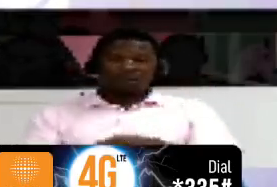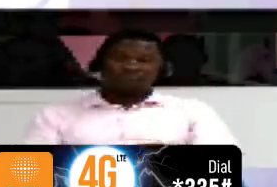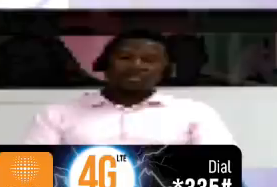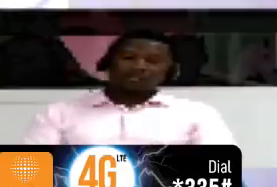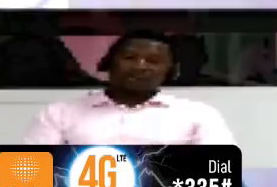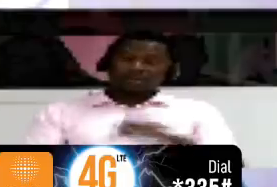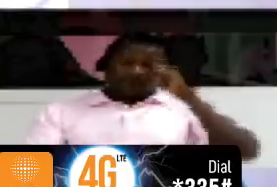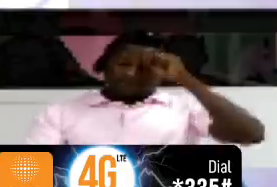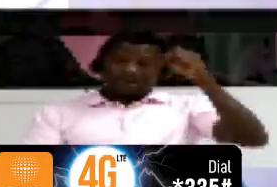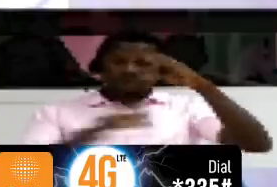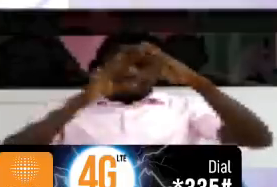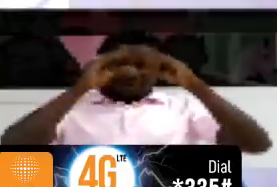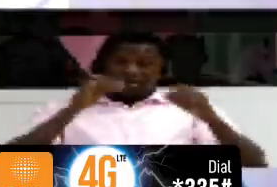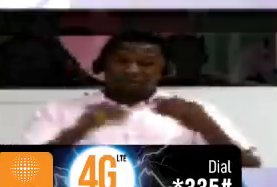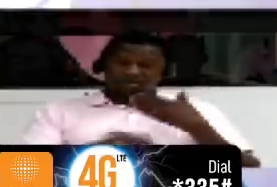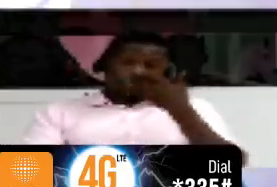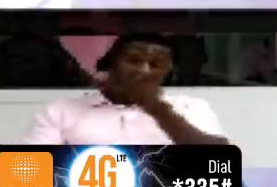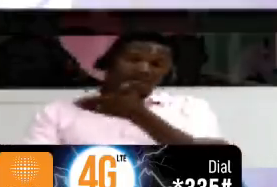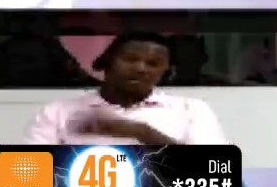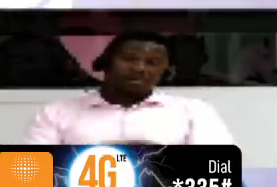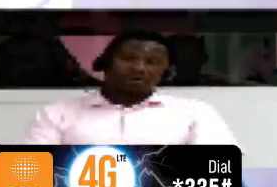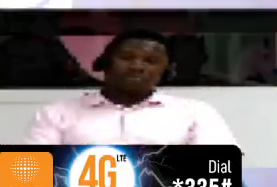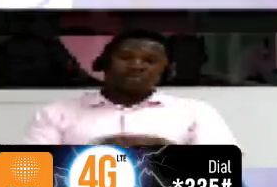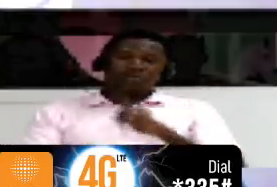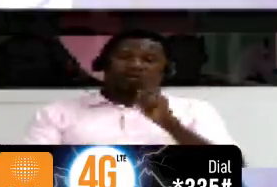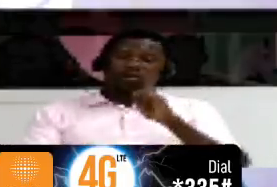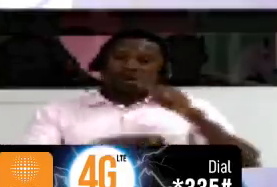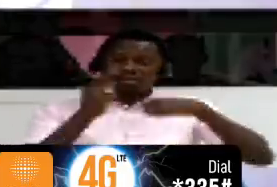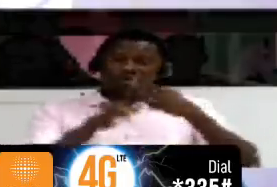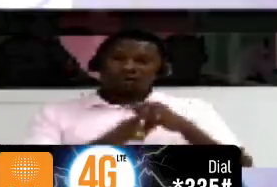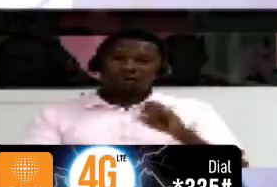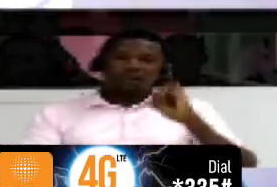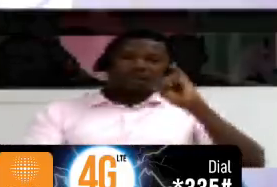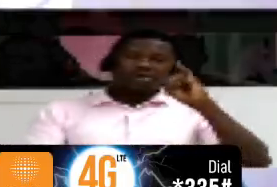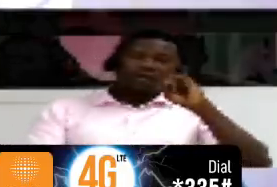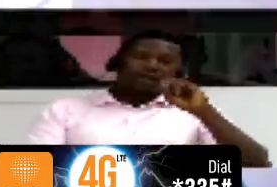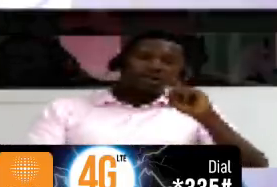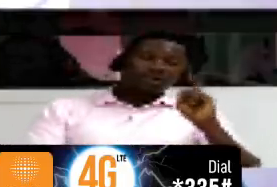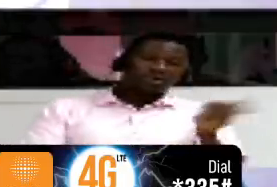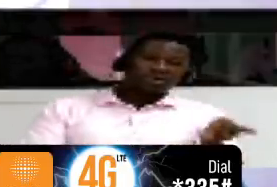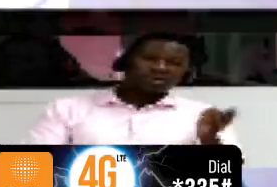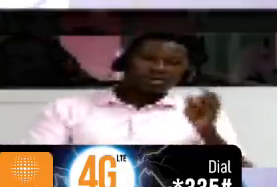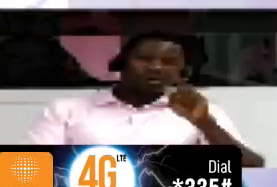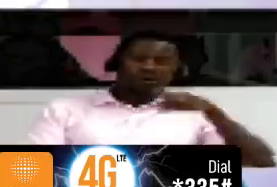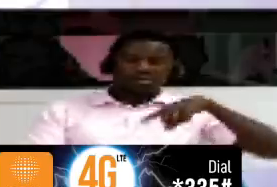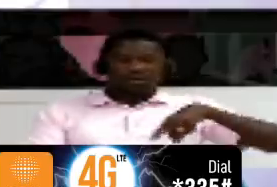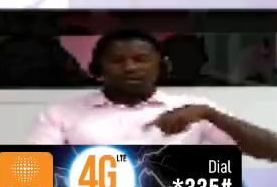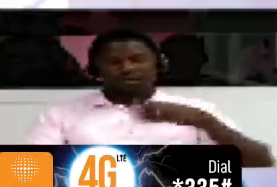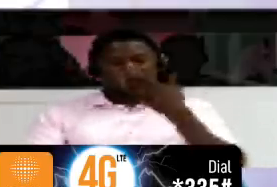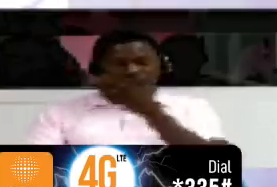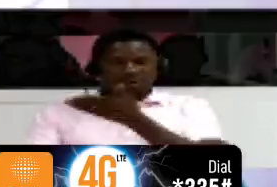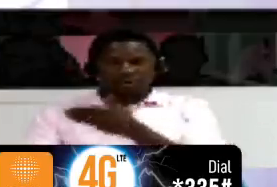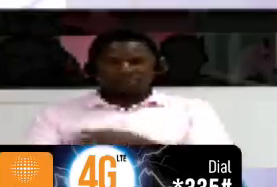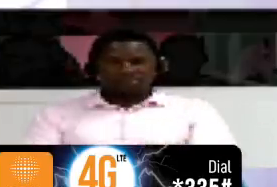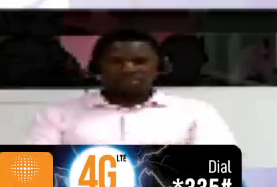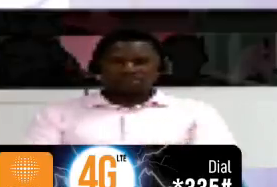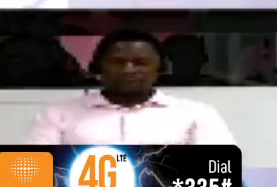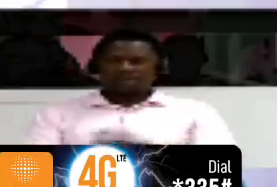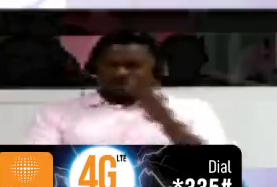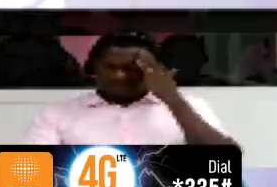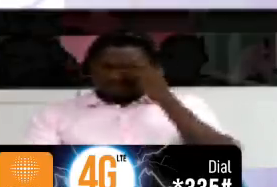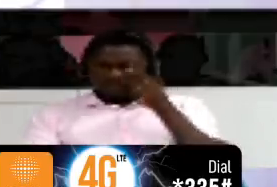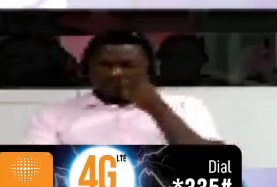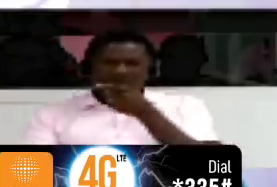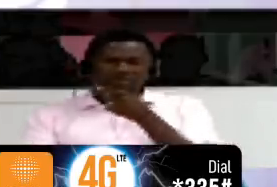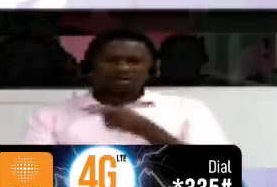What about the IGP? Was he present? I think he was there. I think the IGP was